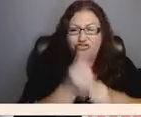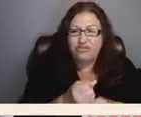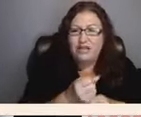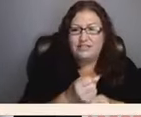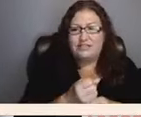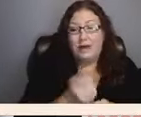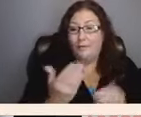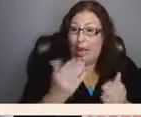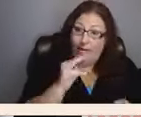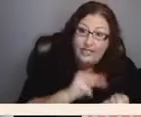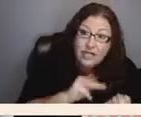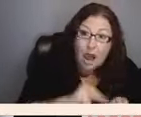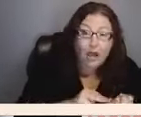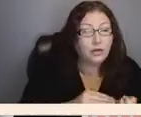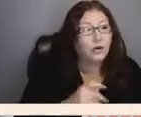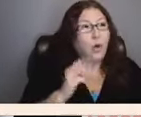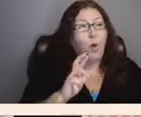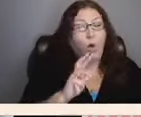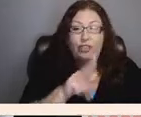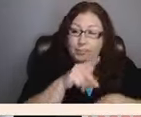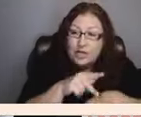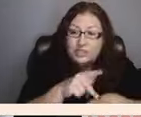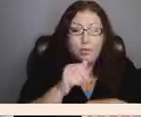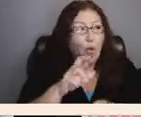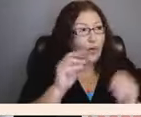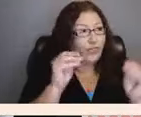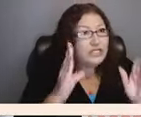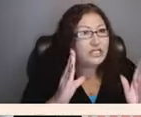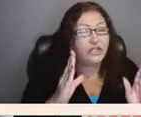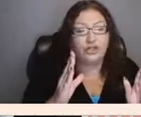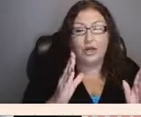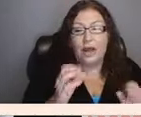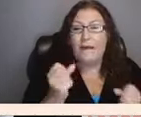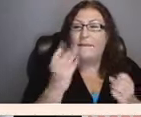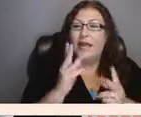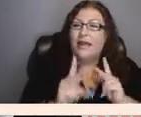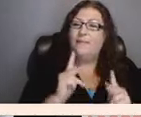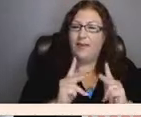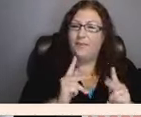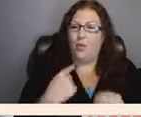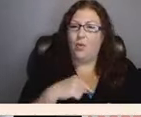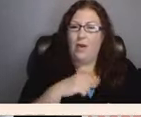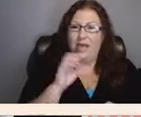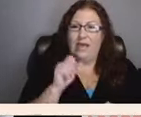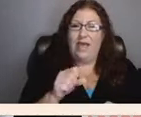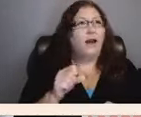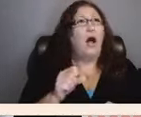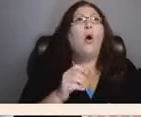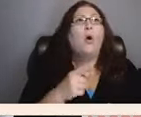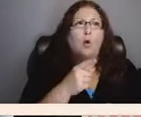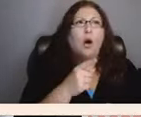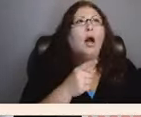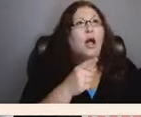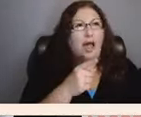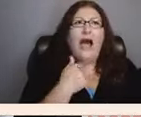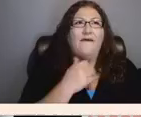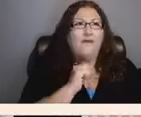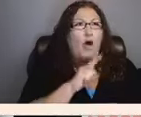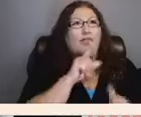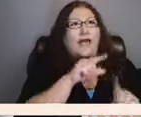we do it with the principal or with the teacher, or many people we can put, oh my gosh, he or she has all the answers for